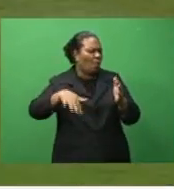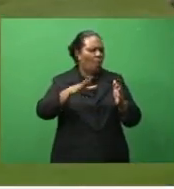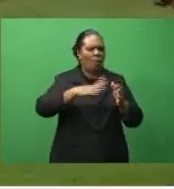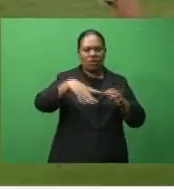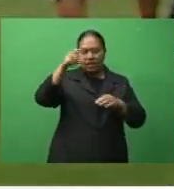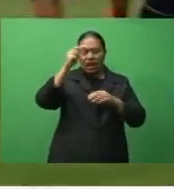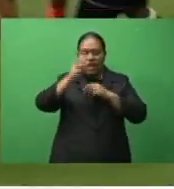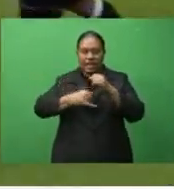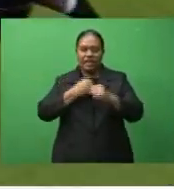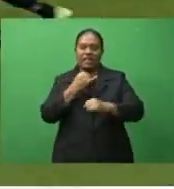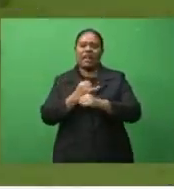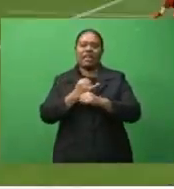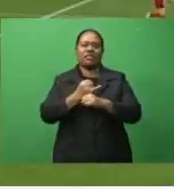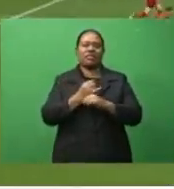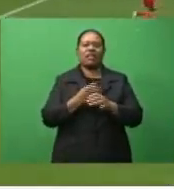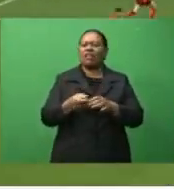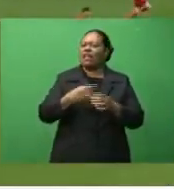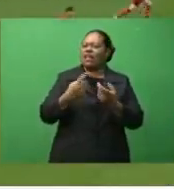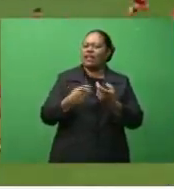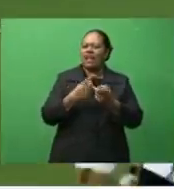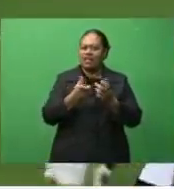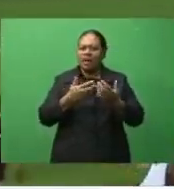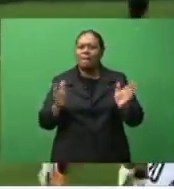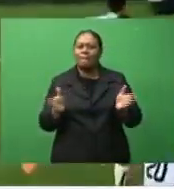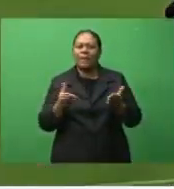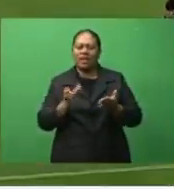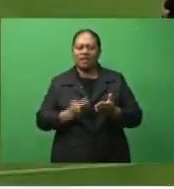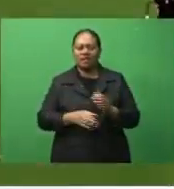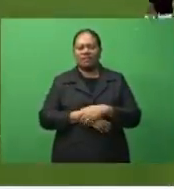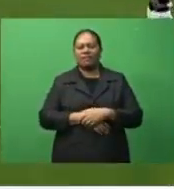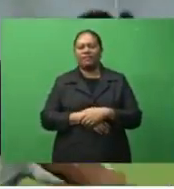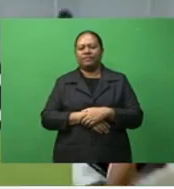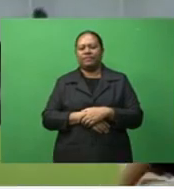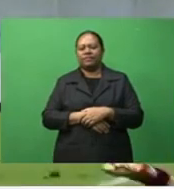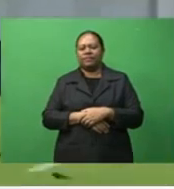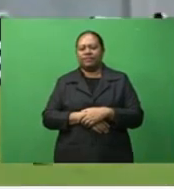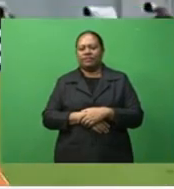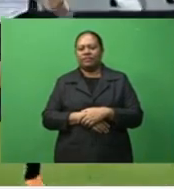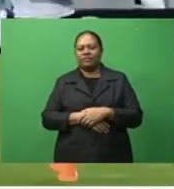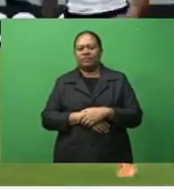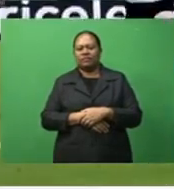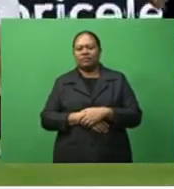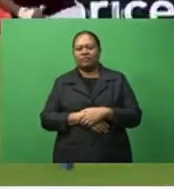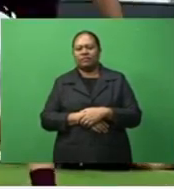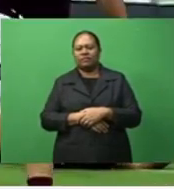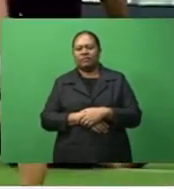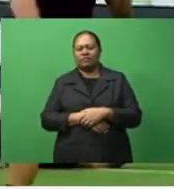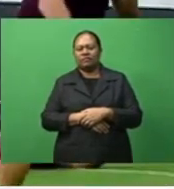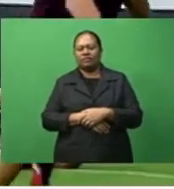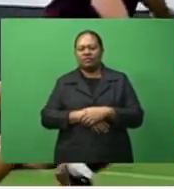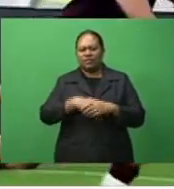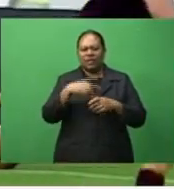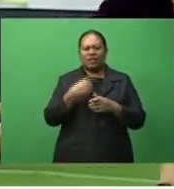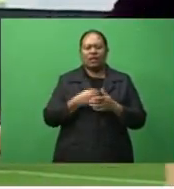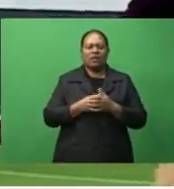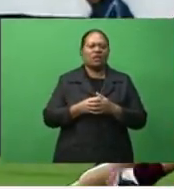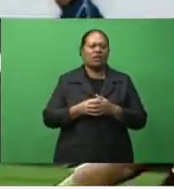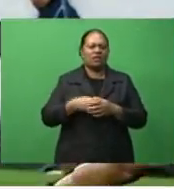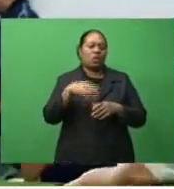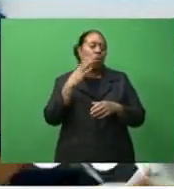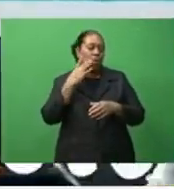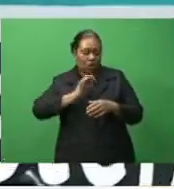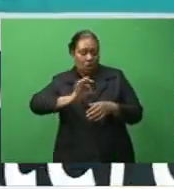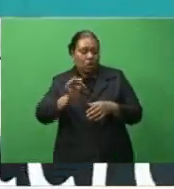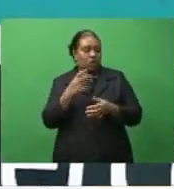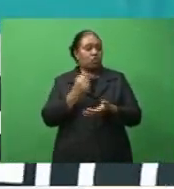internationally and going through doing a lot of video conferencing, all of that. We haven't got word when he's about to arrive in the